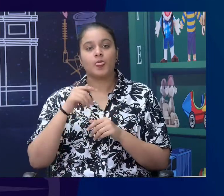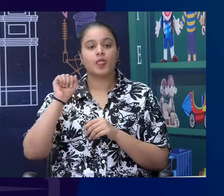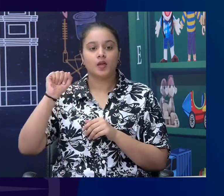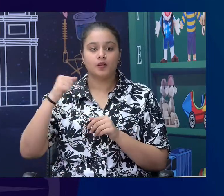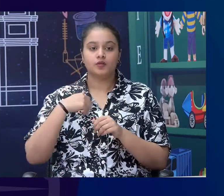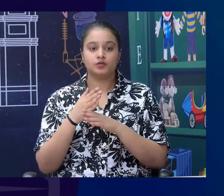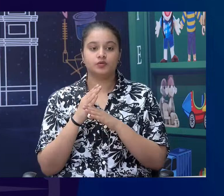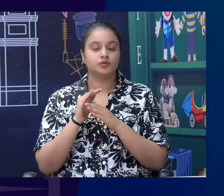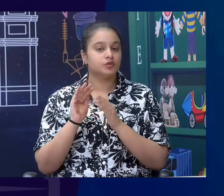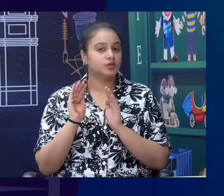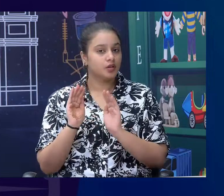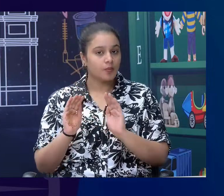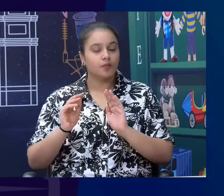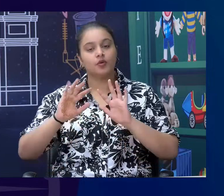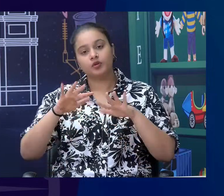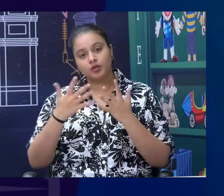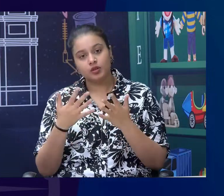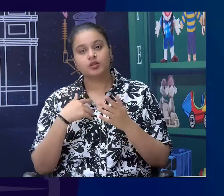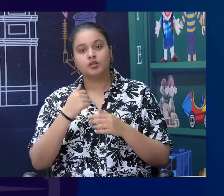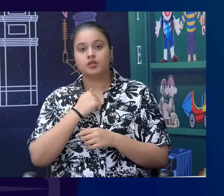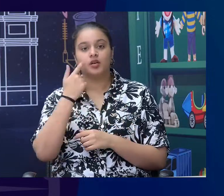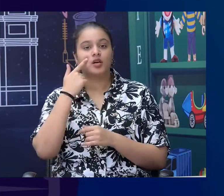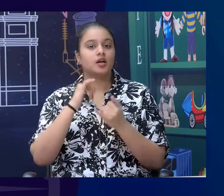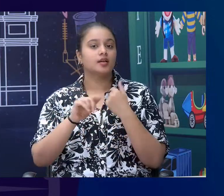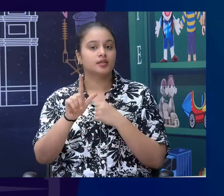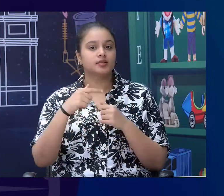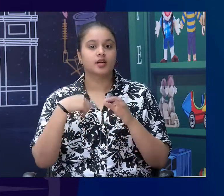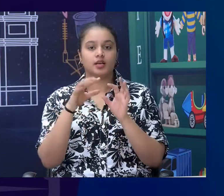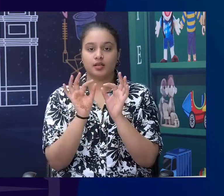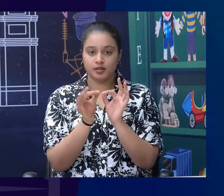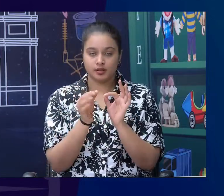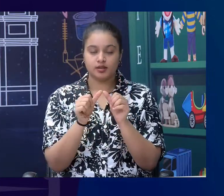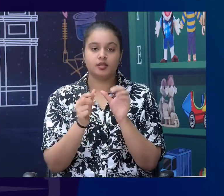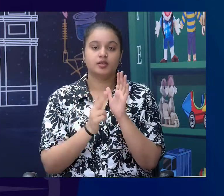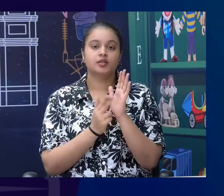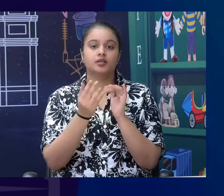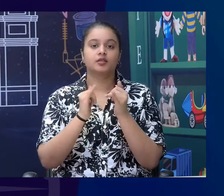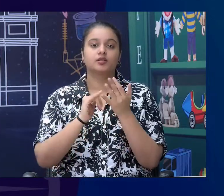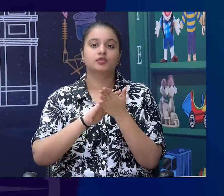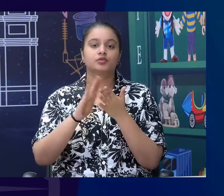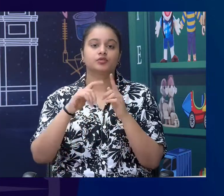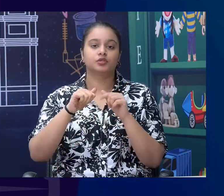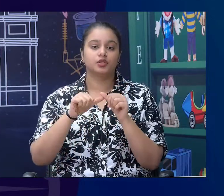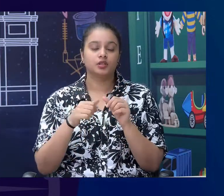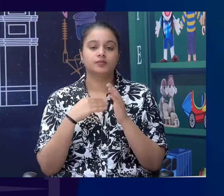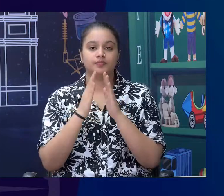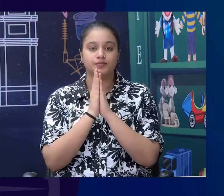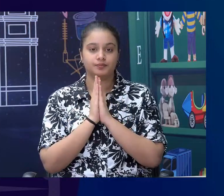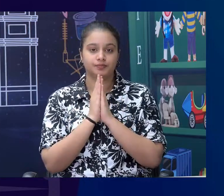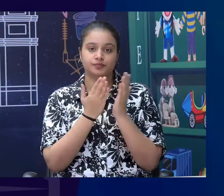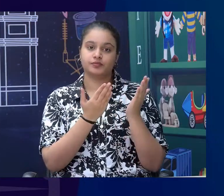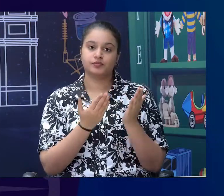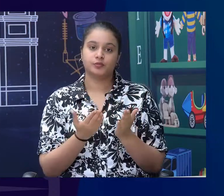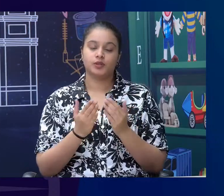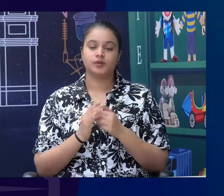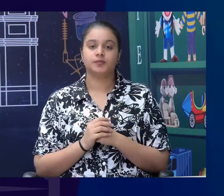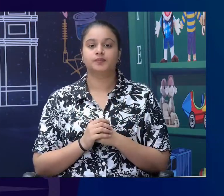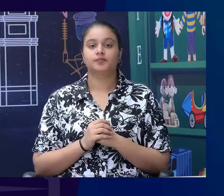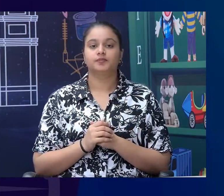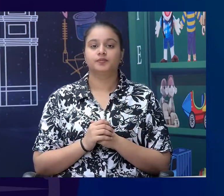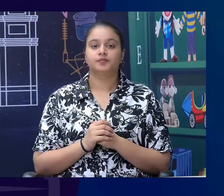be supported by our ISL interpreter, Ms. Anushka Sharma. Namaskar and welcome to the session.